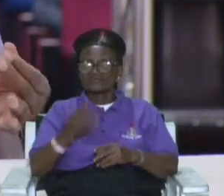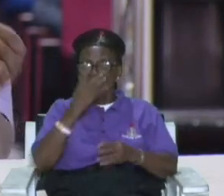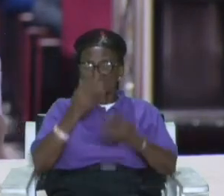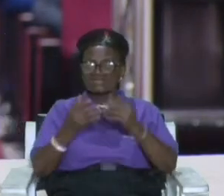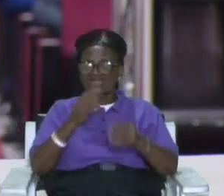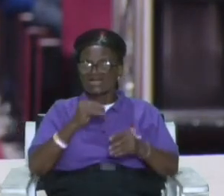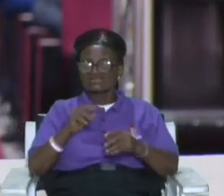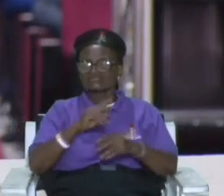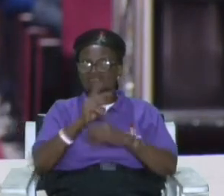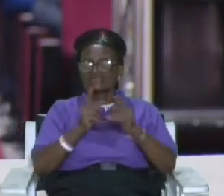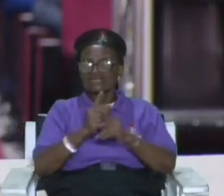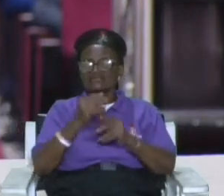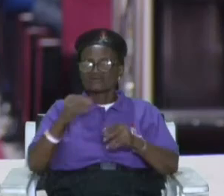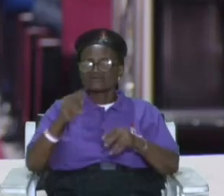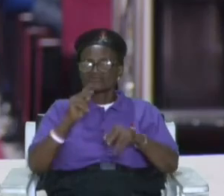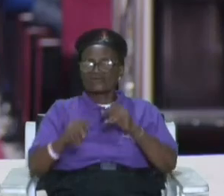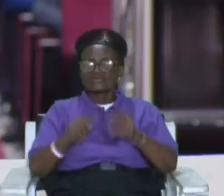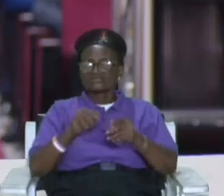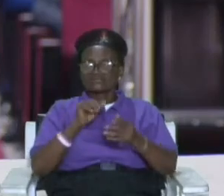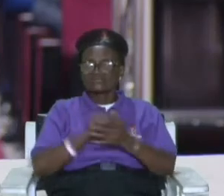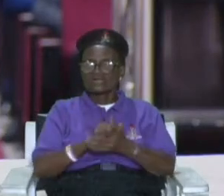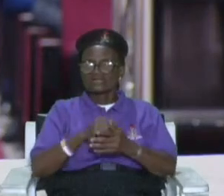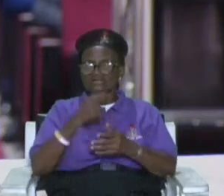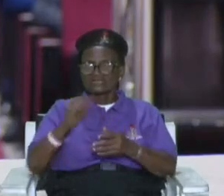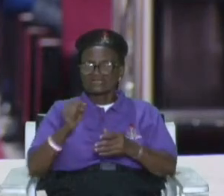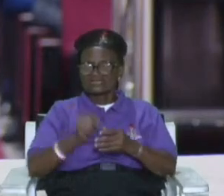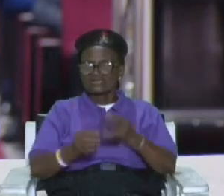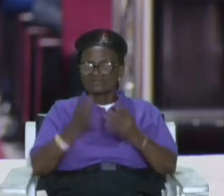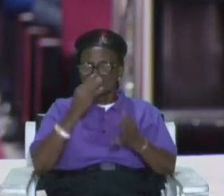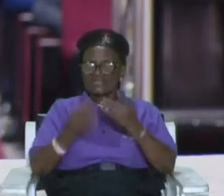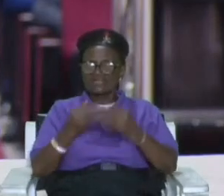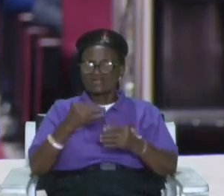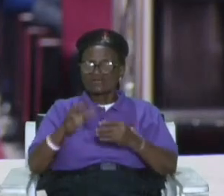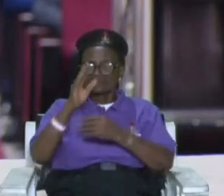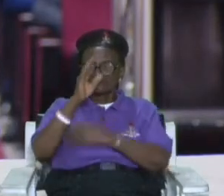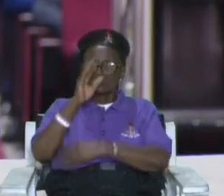God will purify and not destroy.